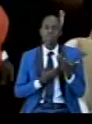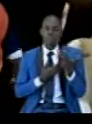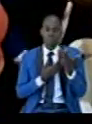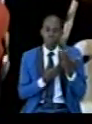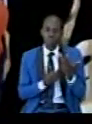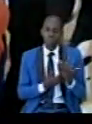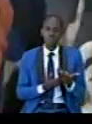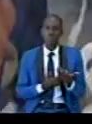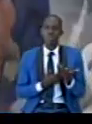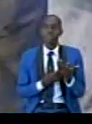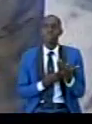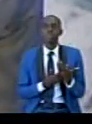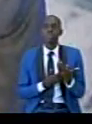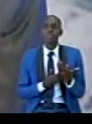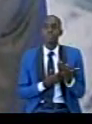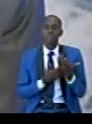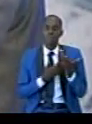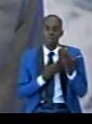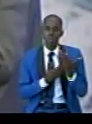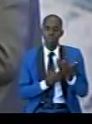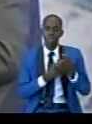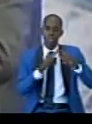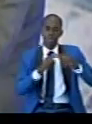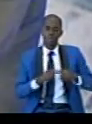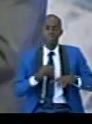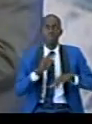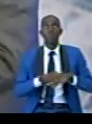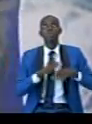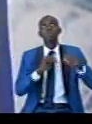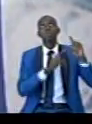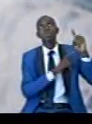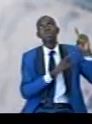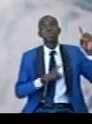Wait. Wait upon the Lord.